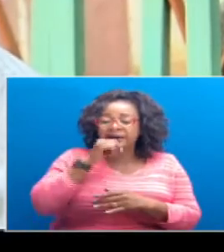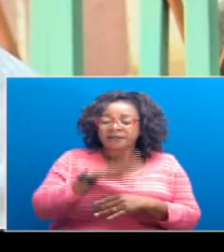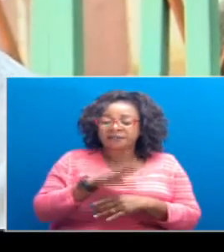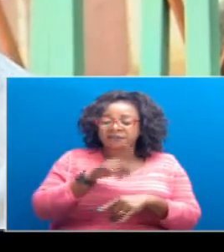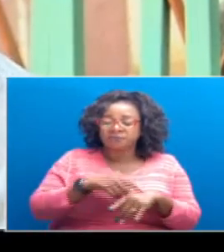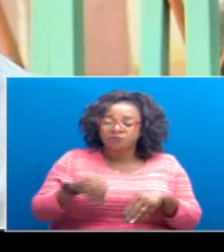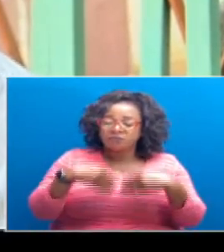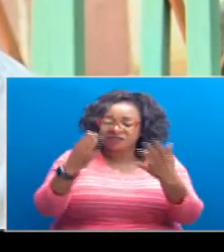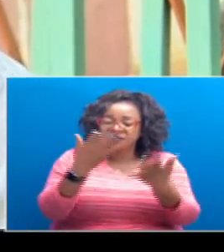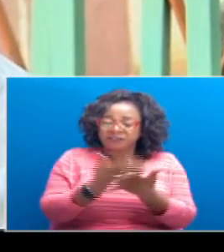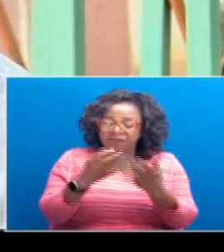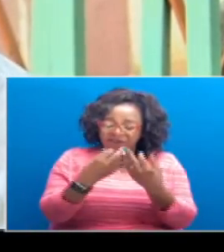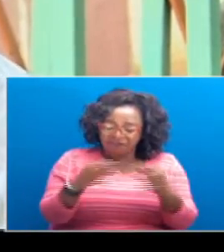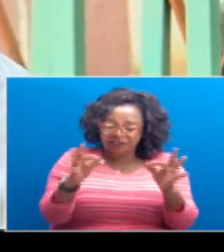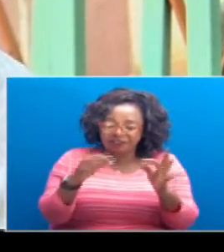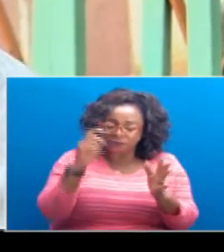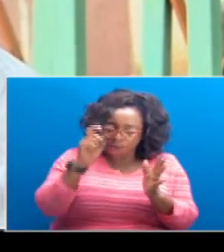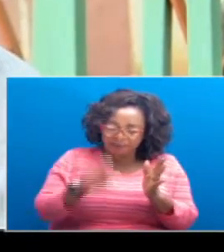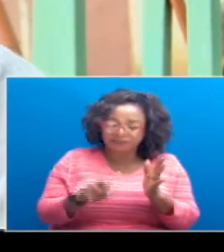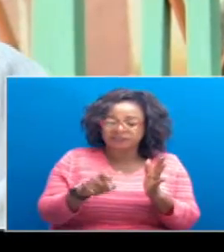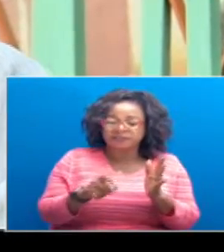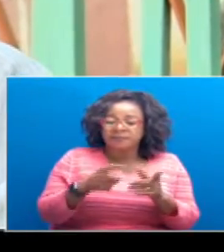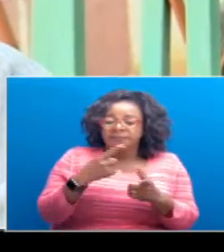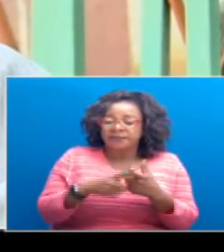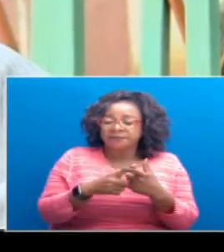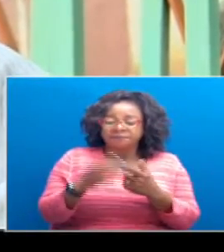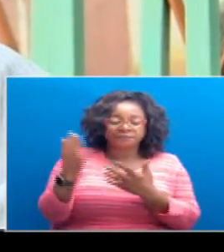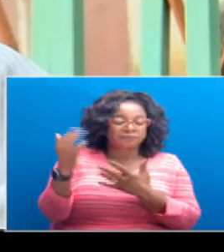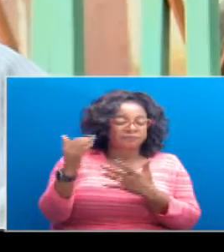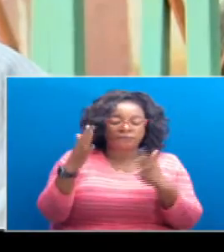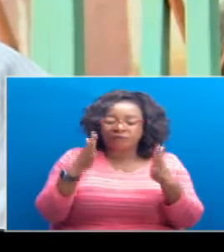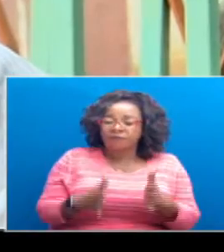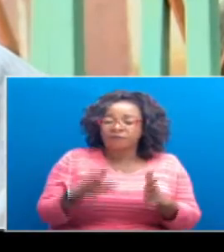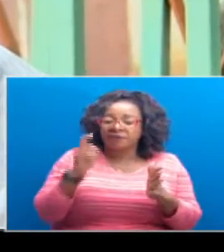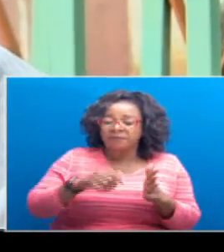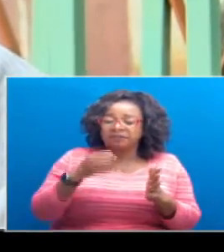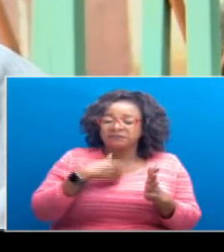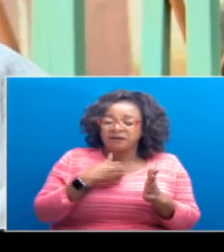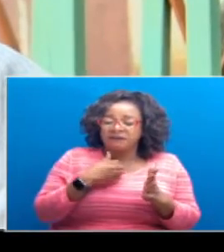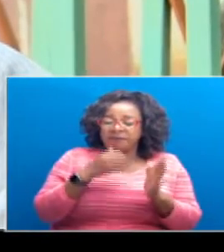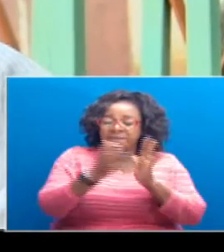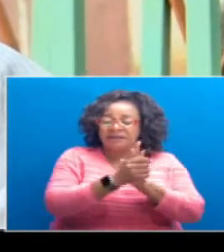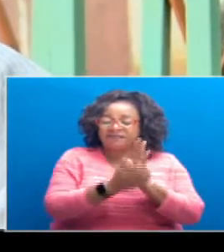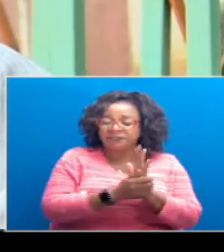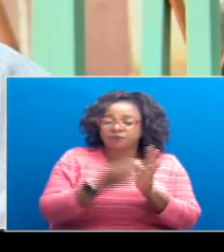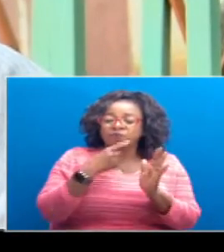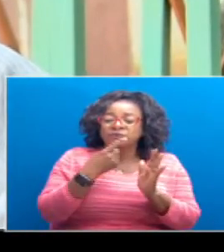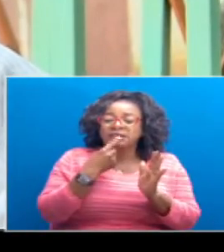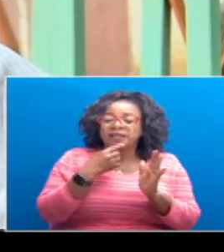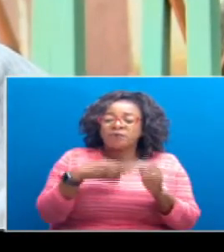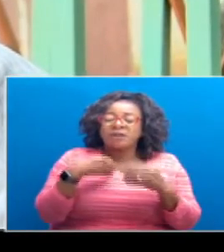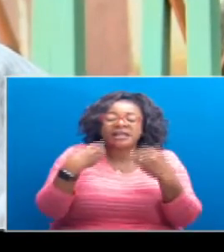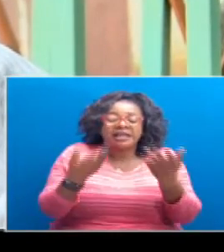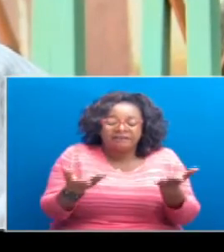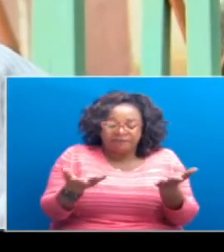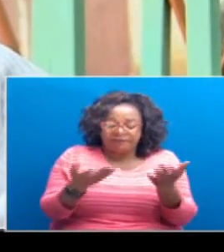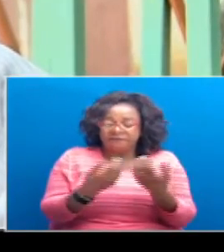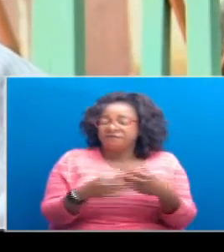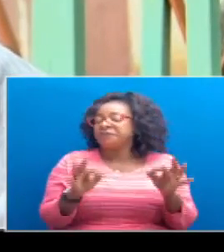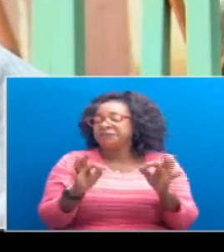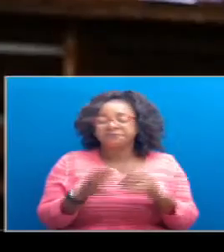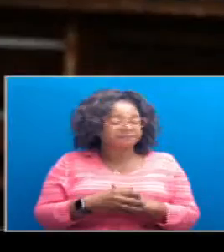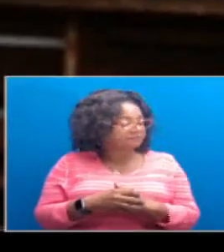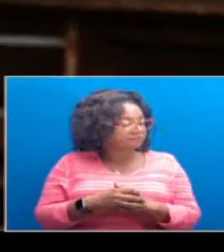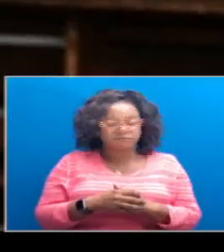given something free and compulsory, then I don't expect somebody to have a manifesto that is telling me that he is going to give me what we